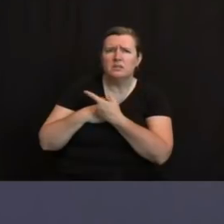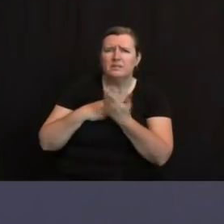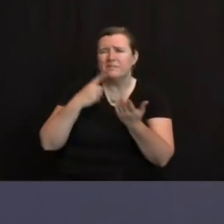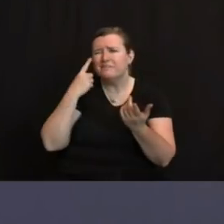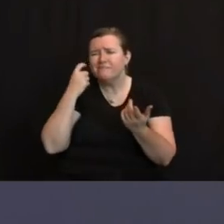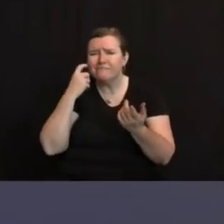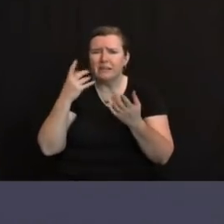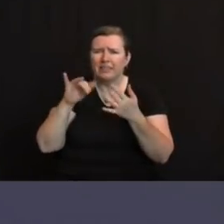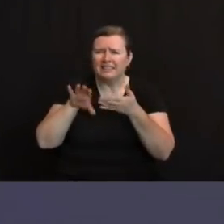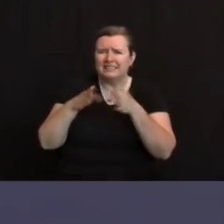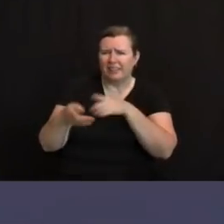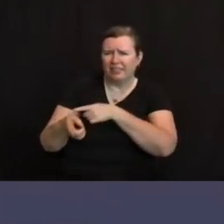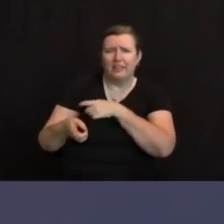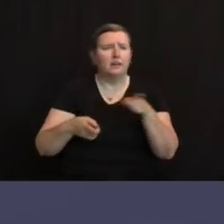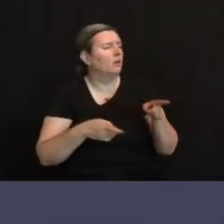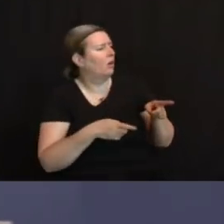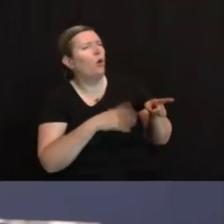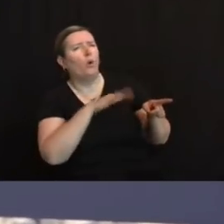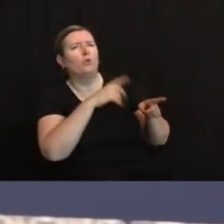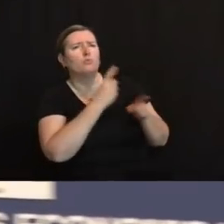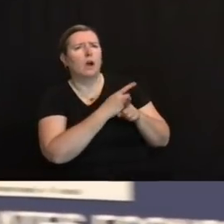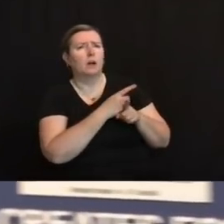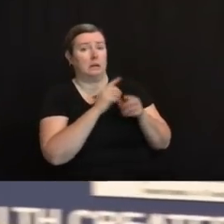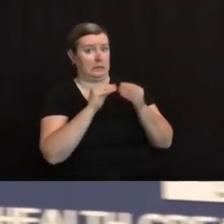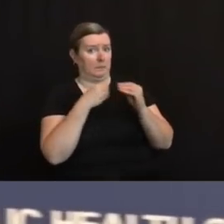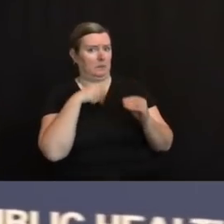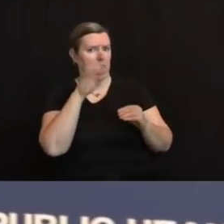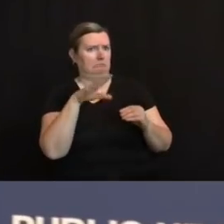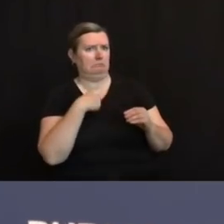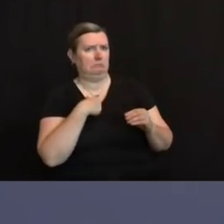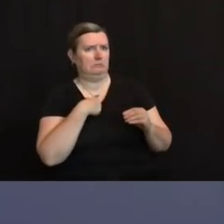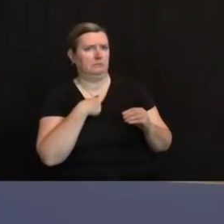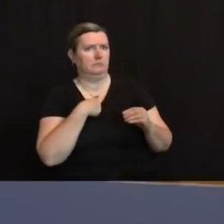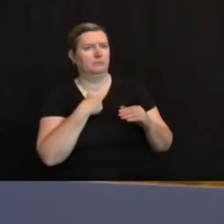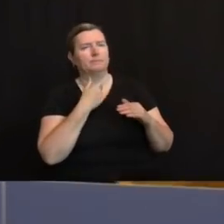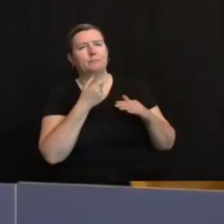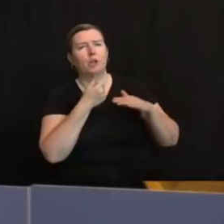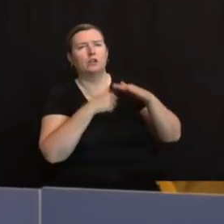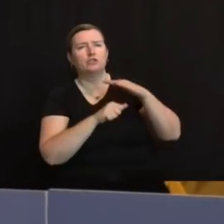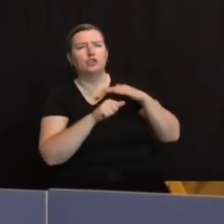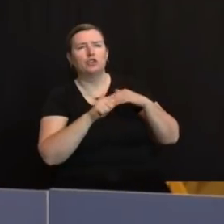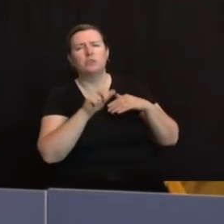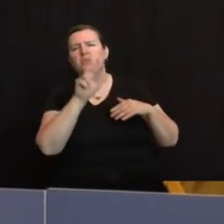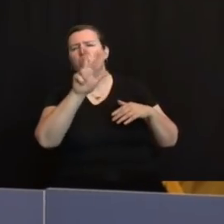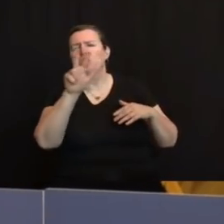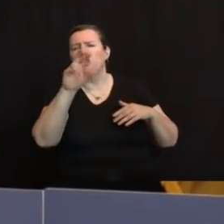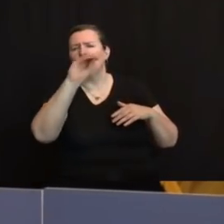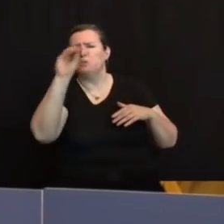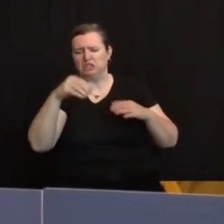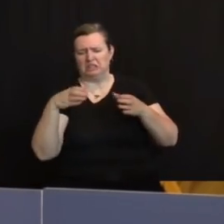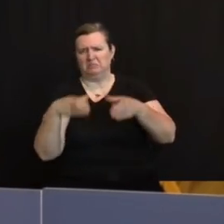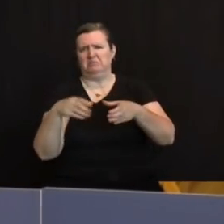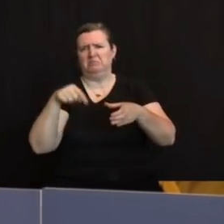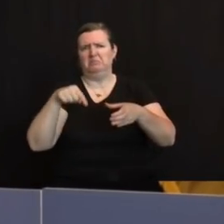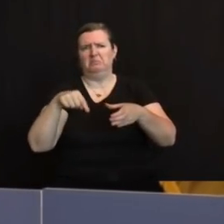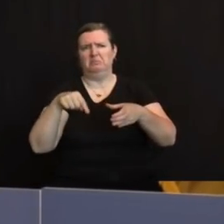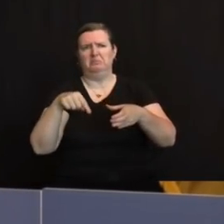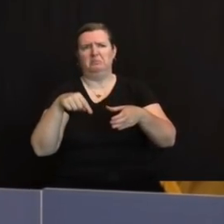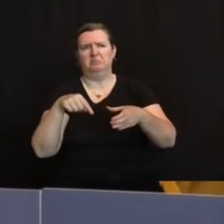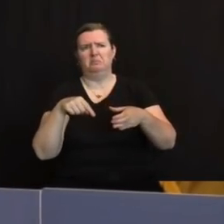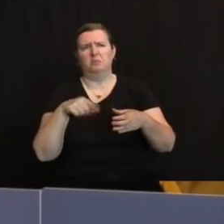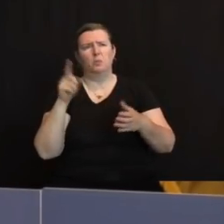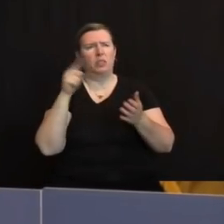referred to. Right. No, actually, I didn't give a number. It's just under a third of the 1,854 probable deaths are associated with a long-term